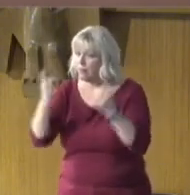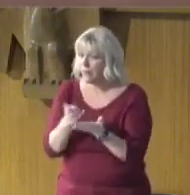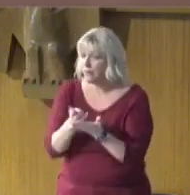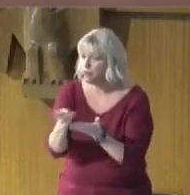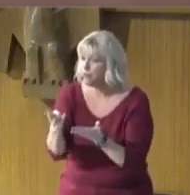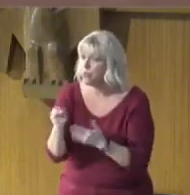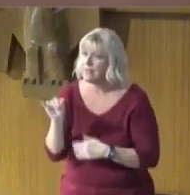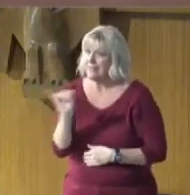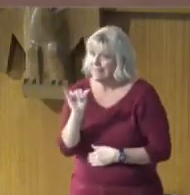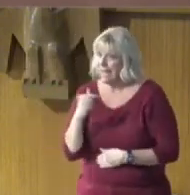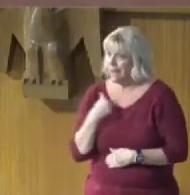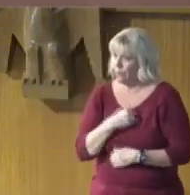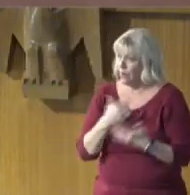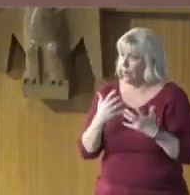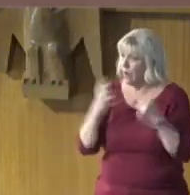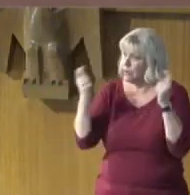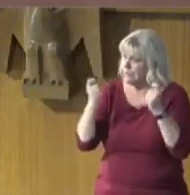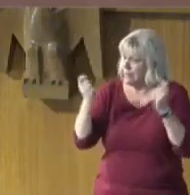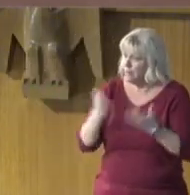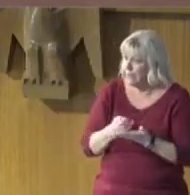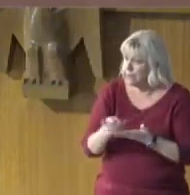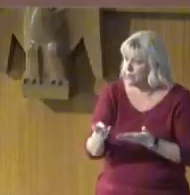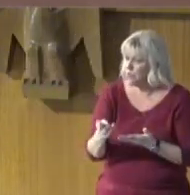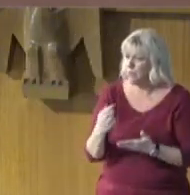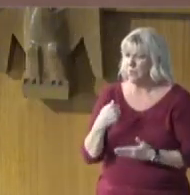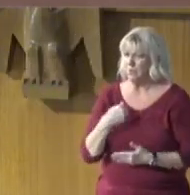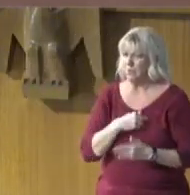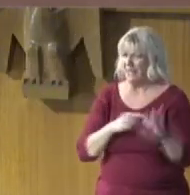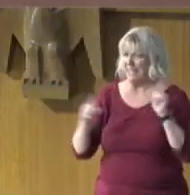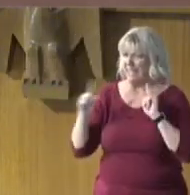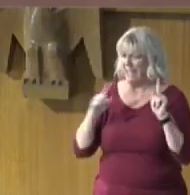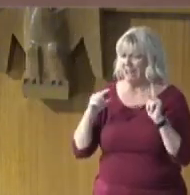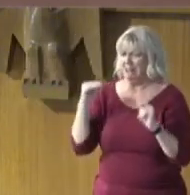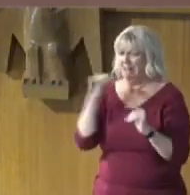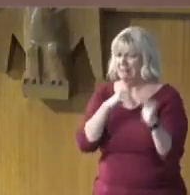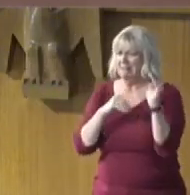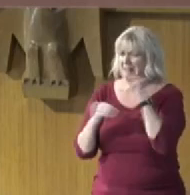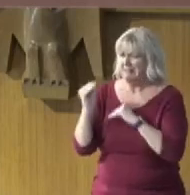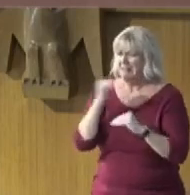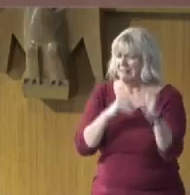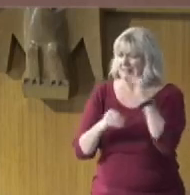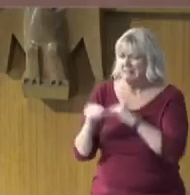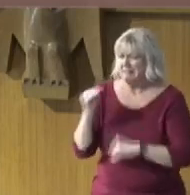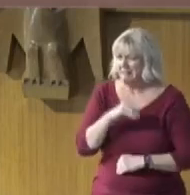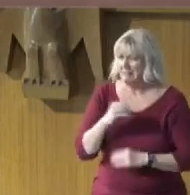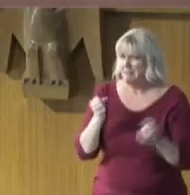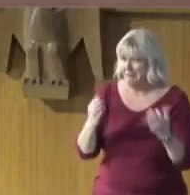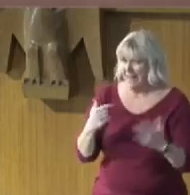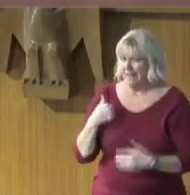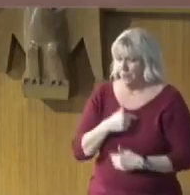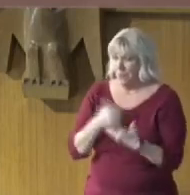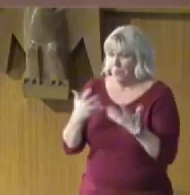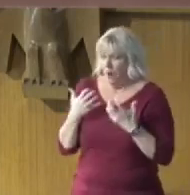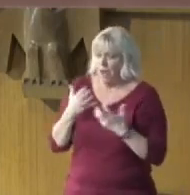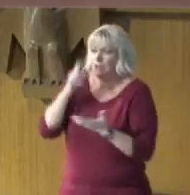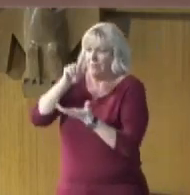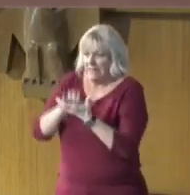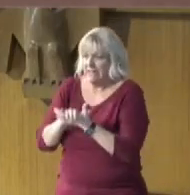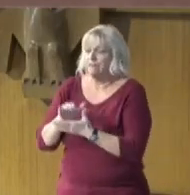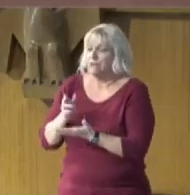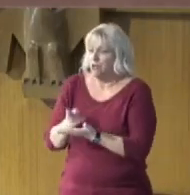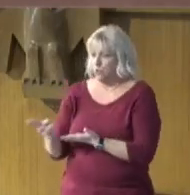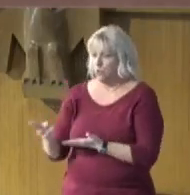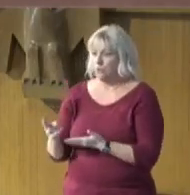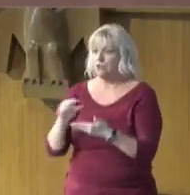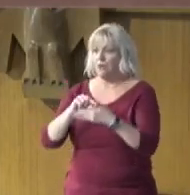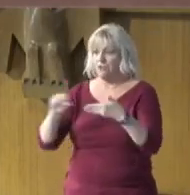like we do today when we hear false claim after false claim on a repeated basis. So verse 4 is just a celebration of the